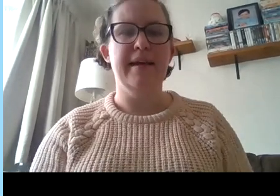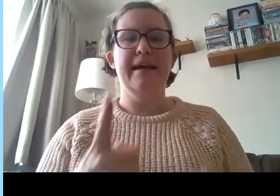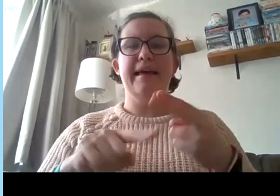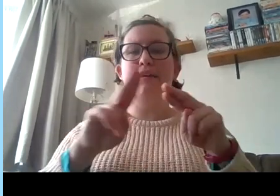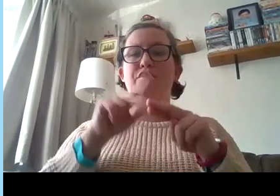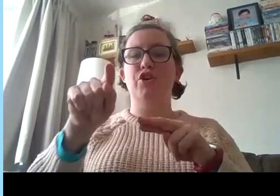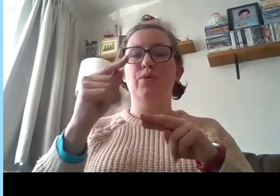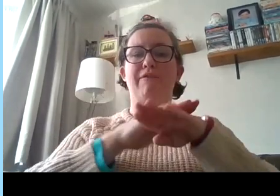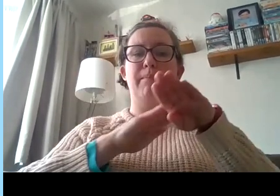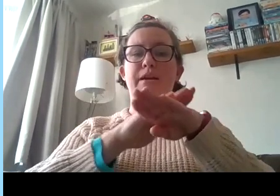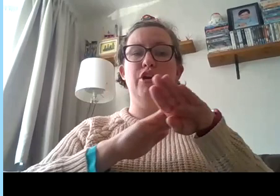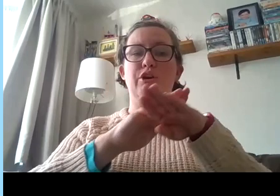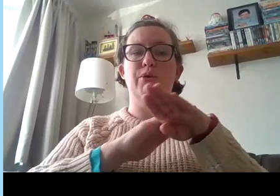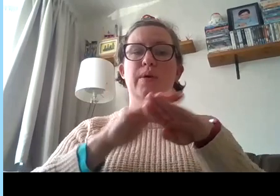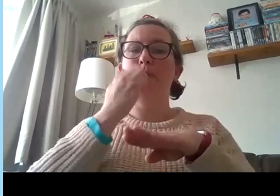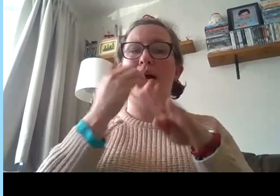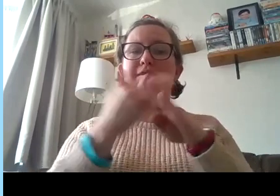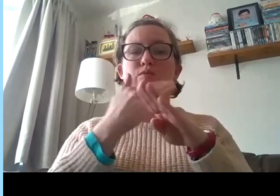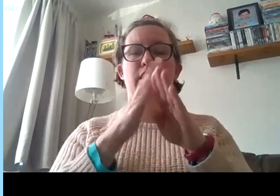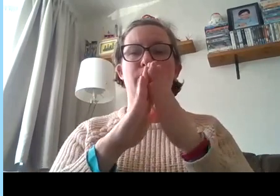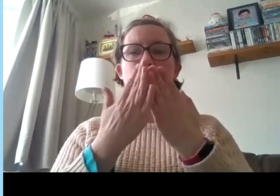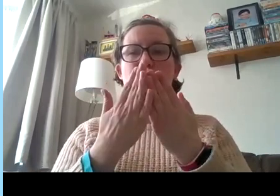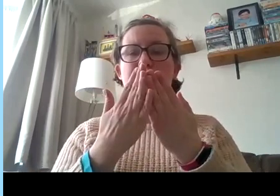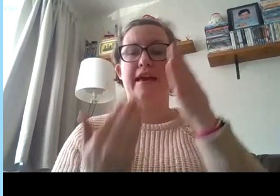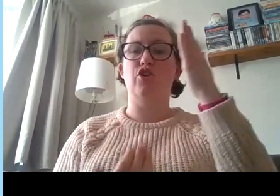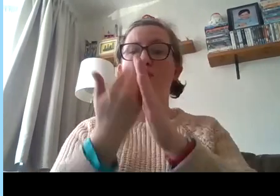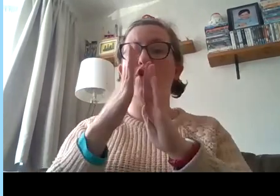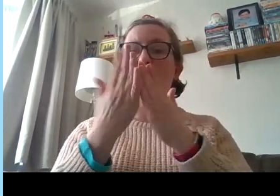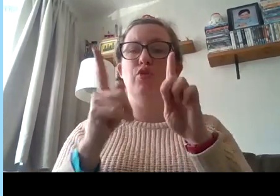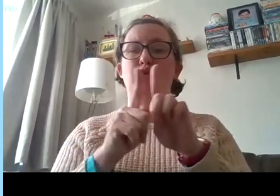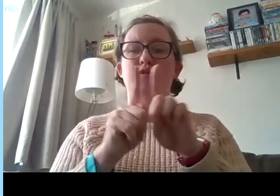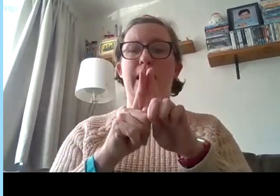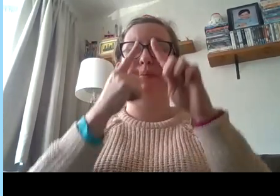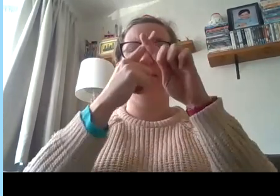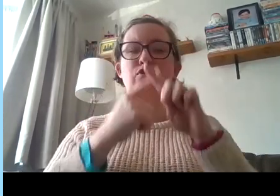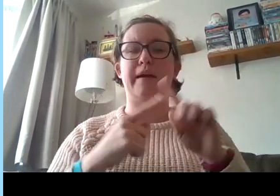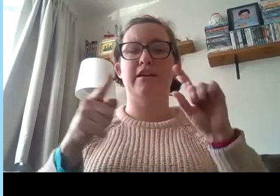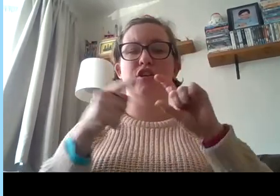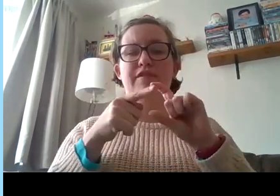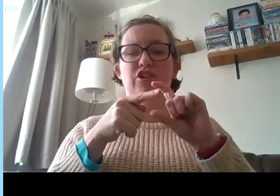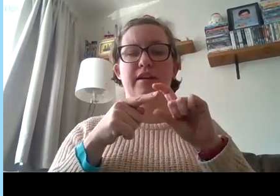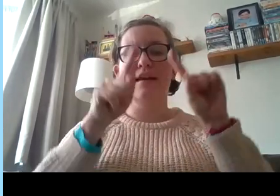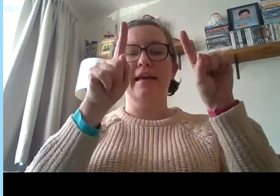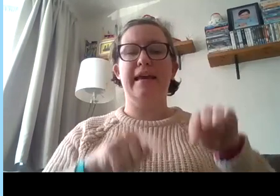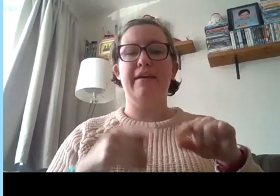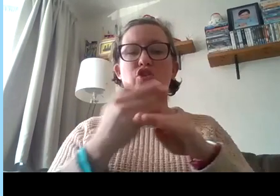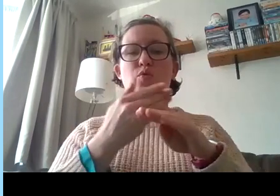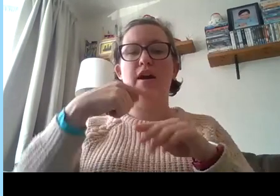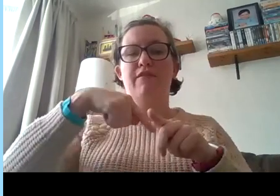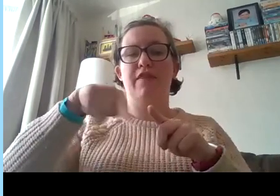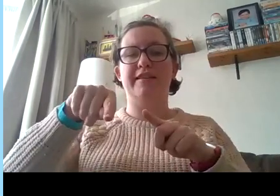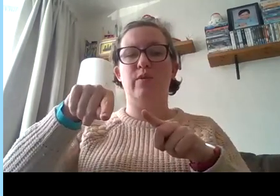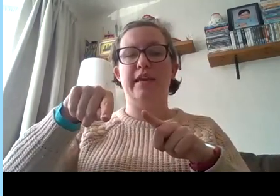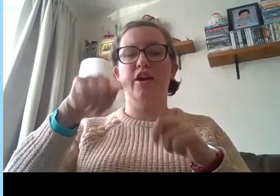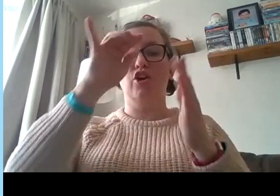right. If you have a blue maths workbook, okay, you've got a new book as well about multiplication and division. Here is your